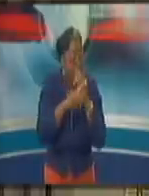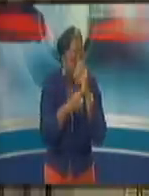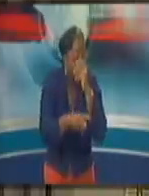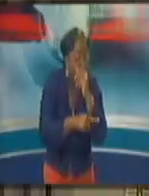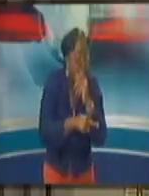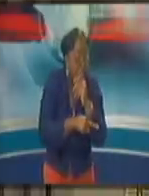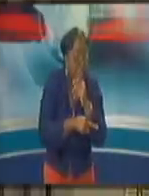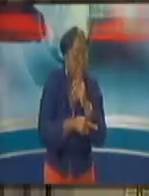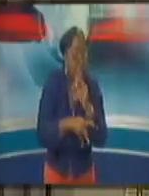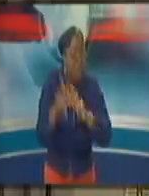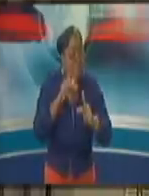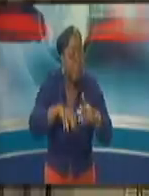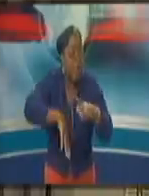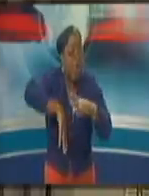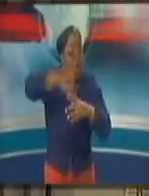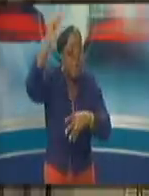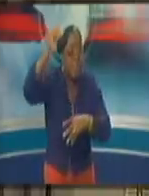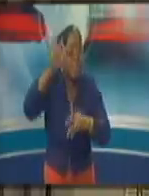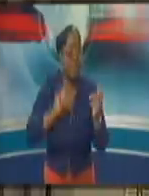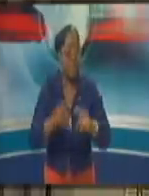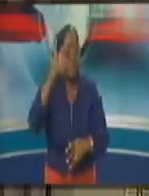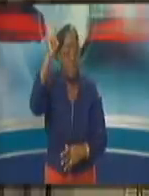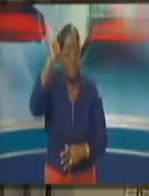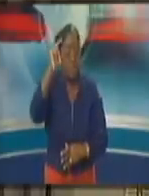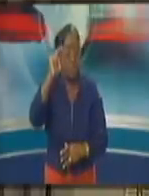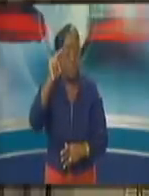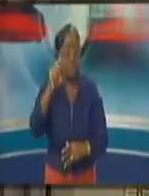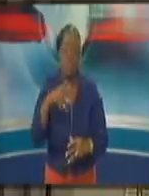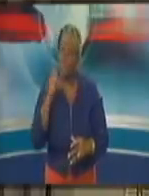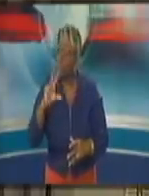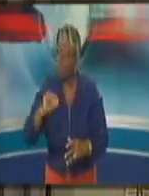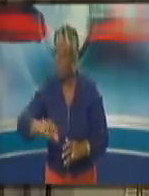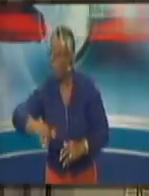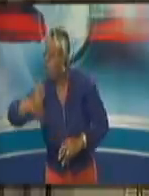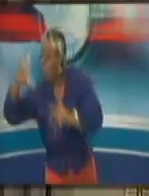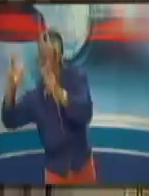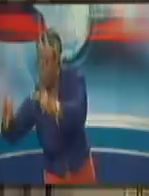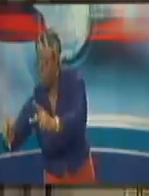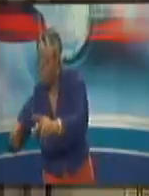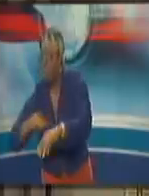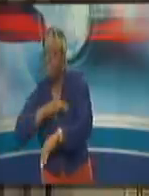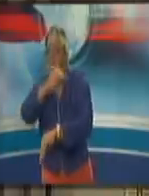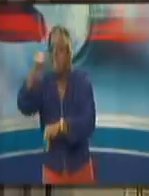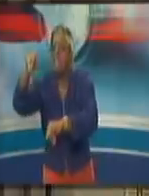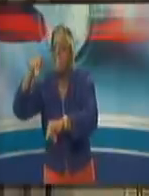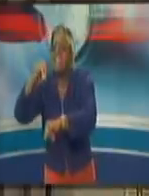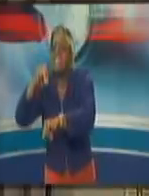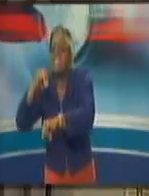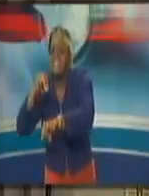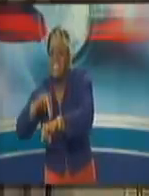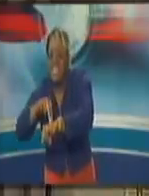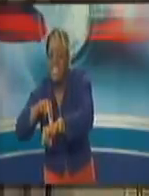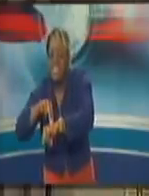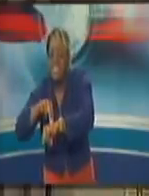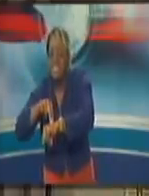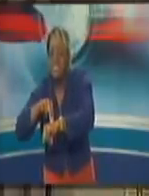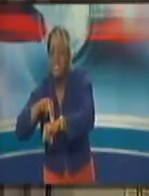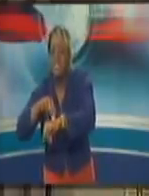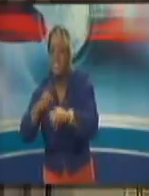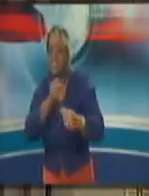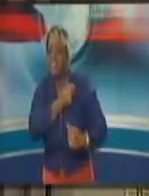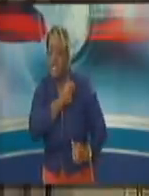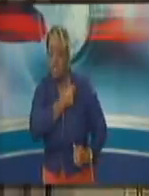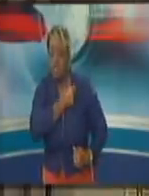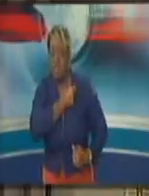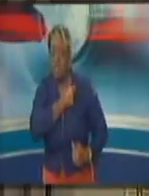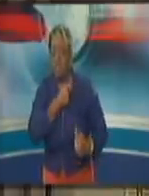Tobago. It was the Minister of National Security. I have no domain outside of